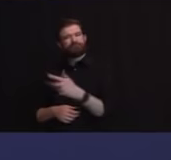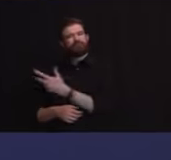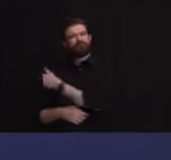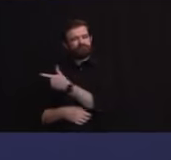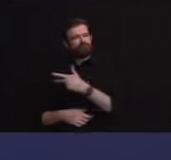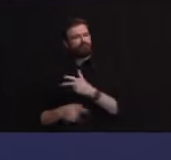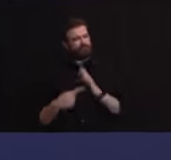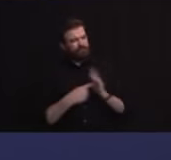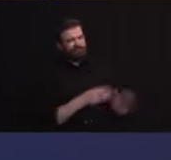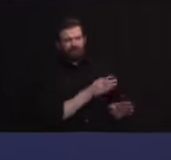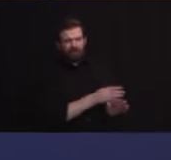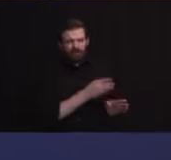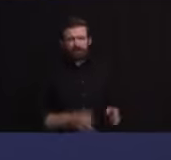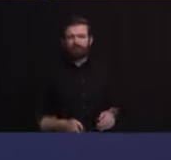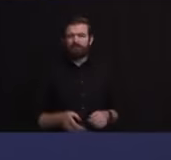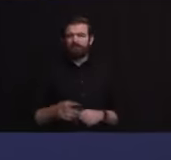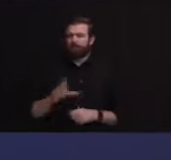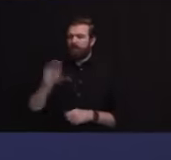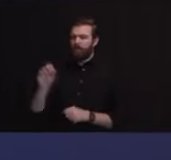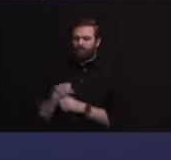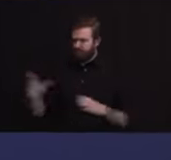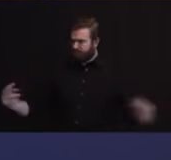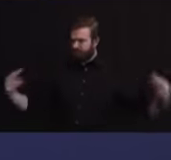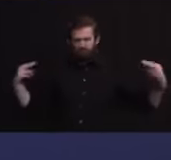that these things not only work, but that they're